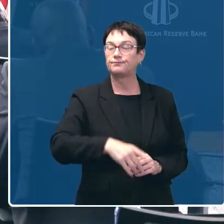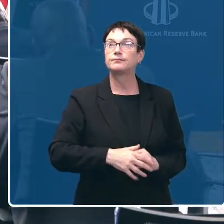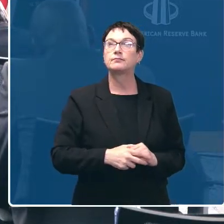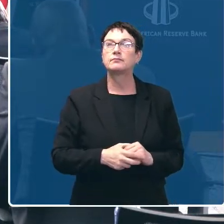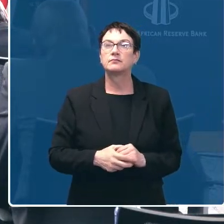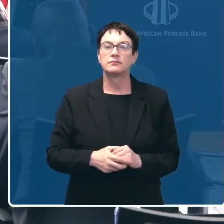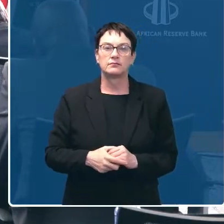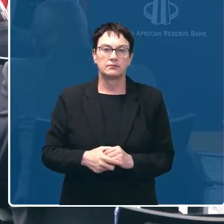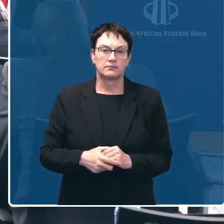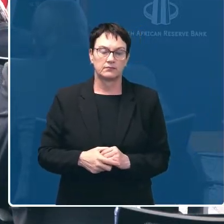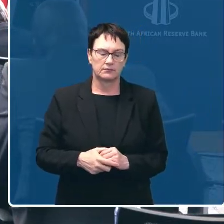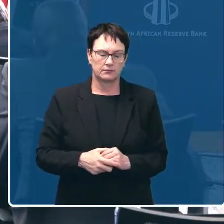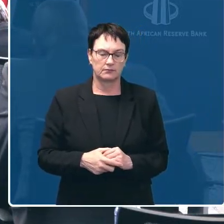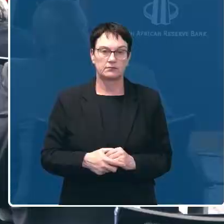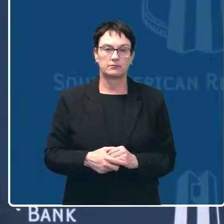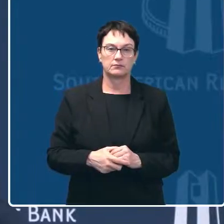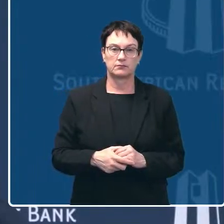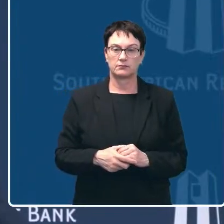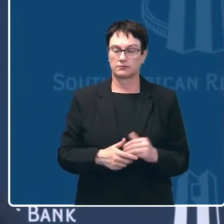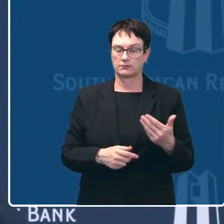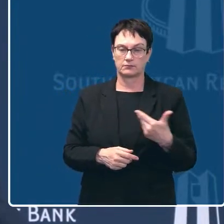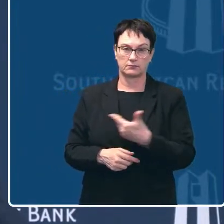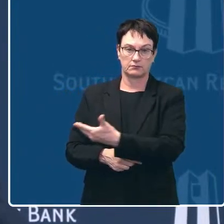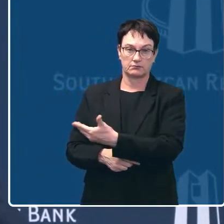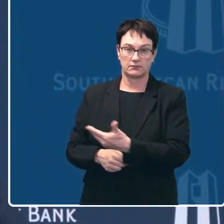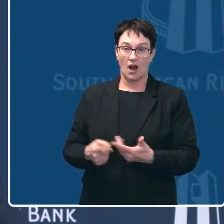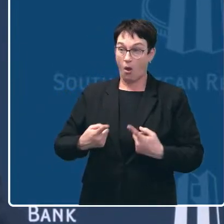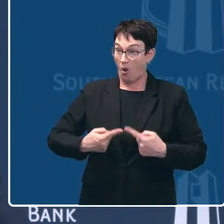the uncertainty is here with us.